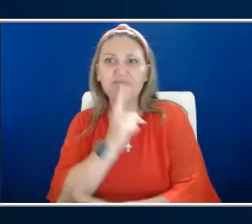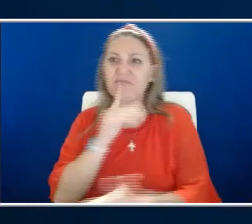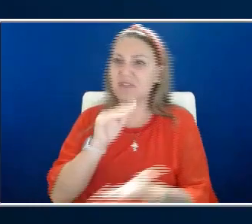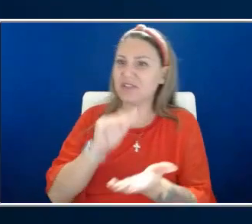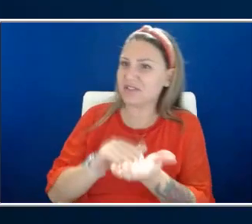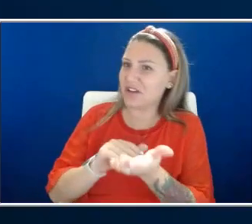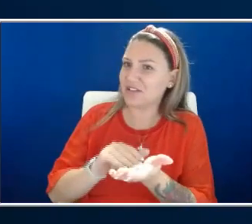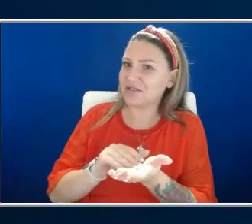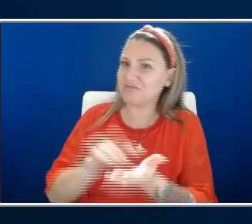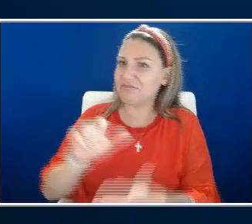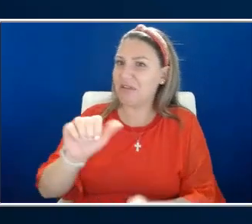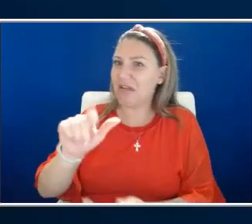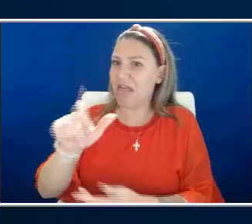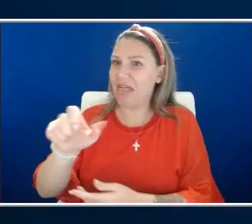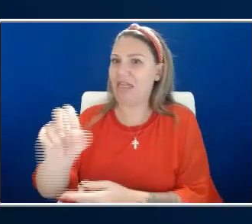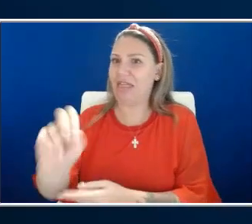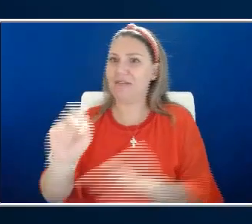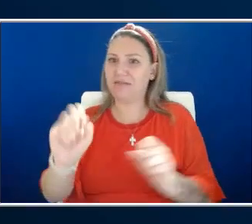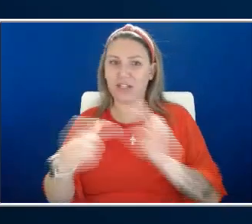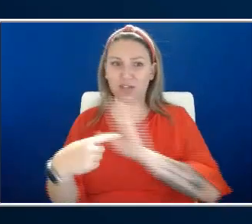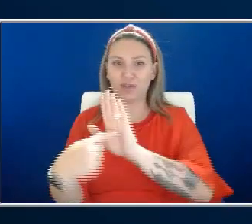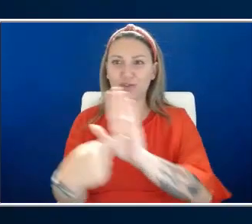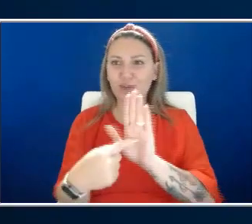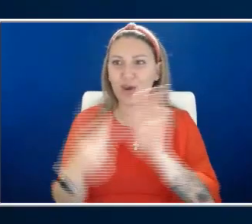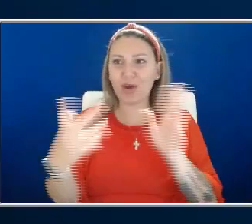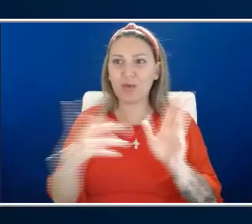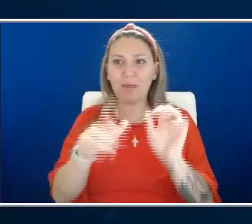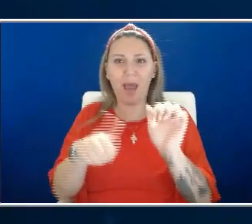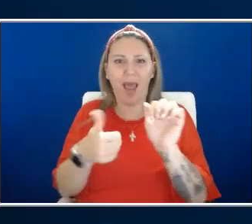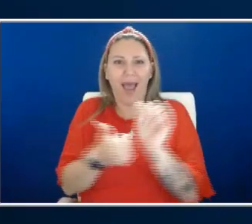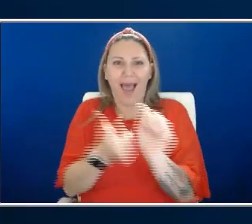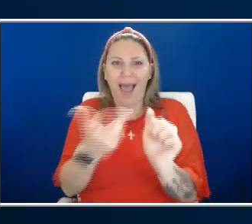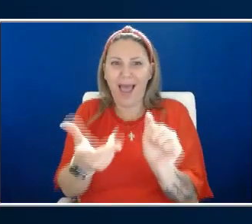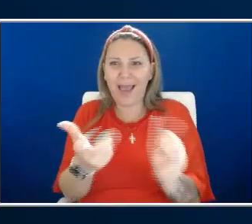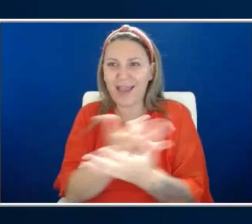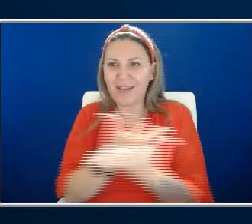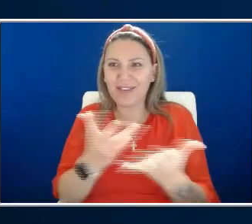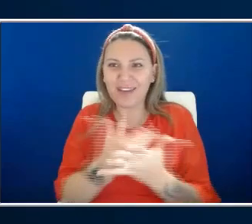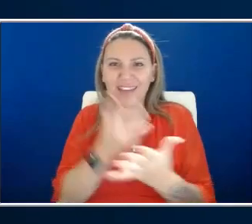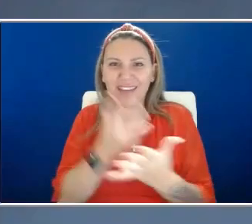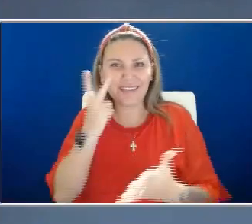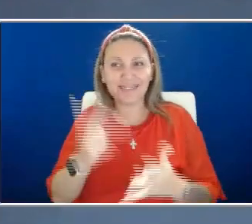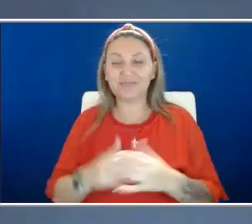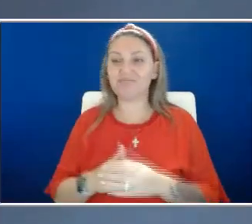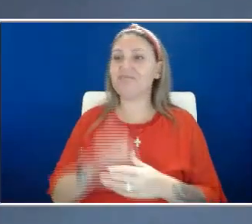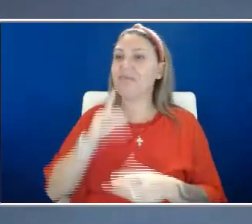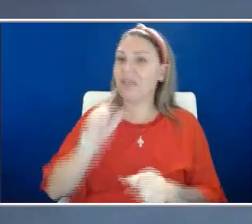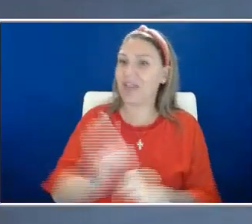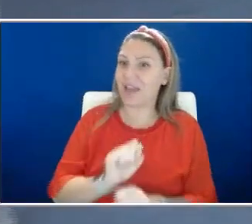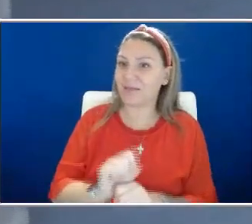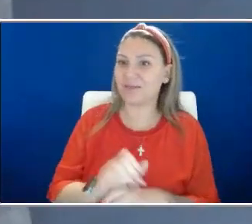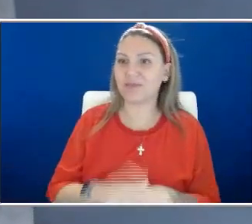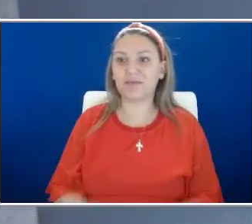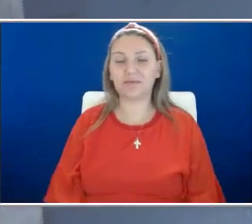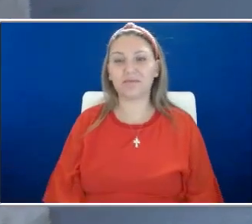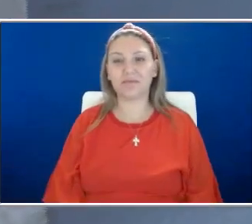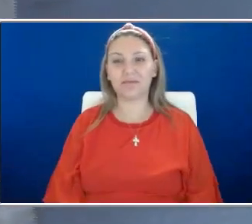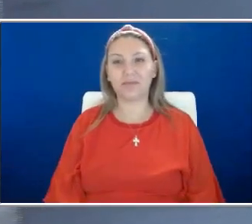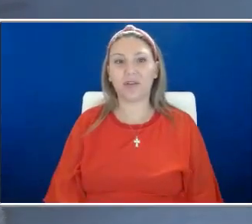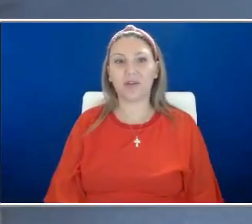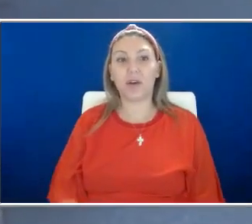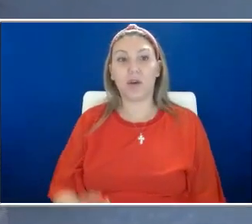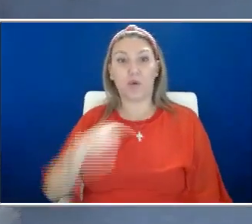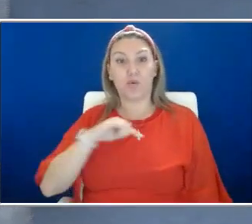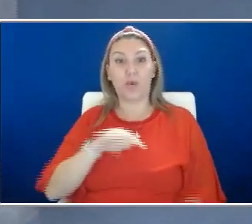us around and show us what's inside? Take us behind the scenes. Absolutely. So first, where we're